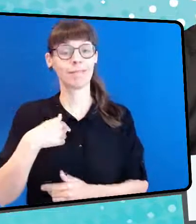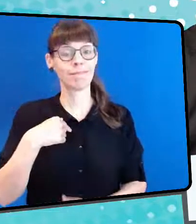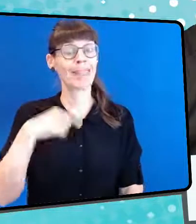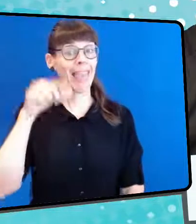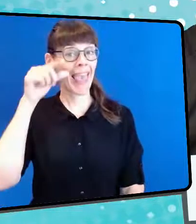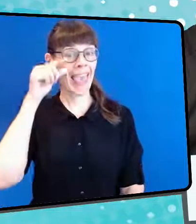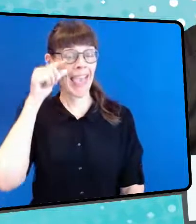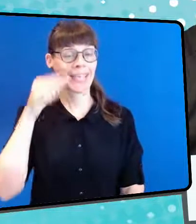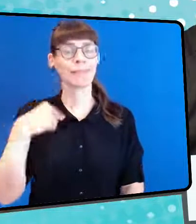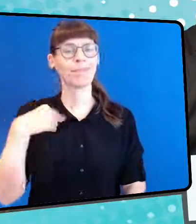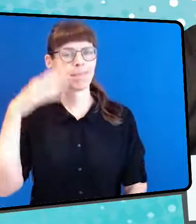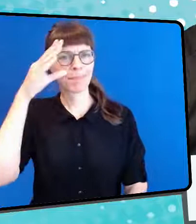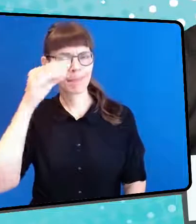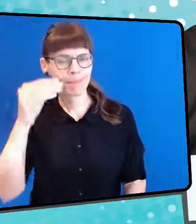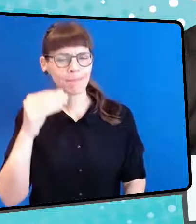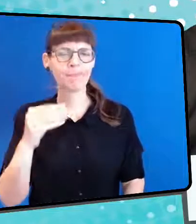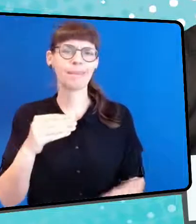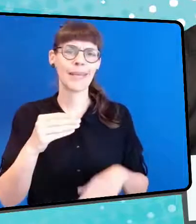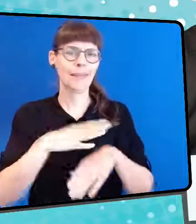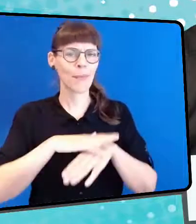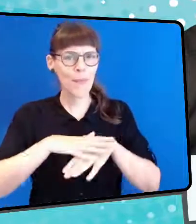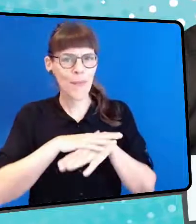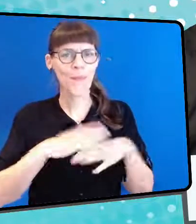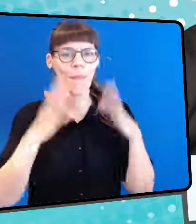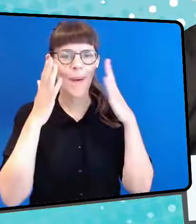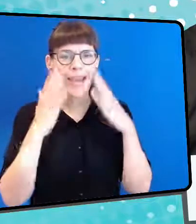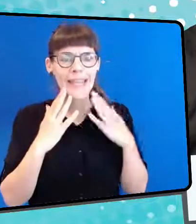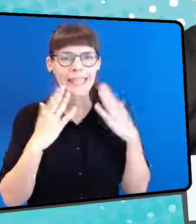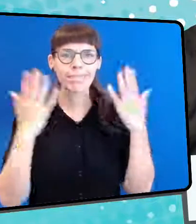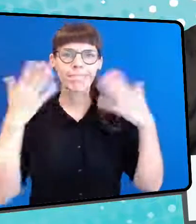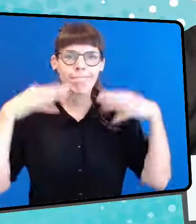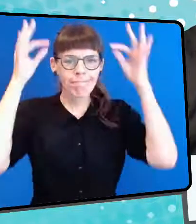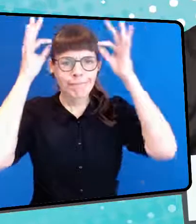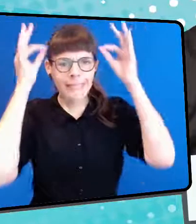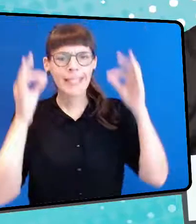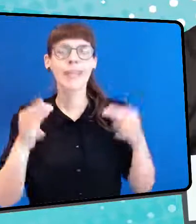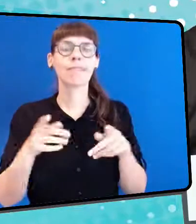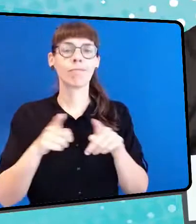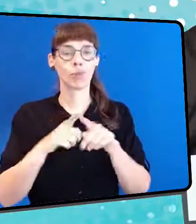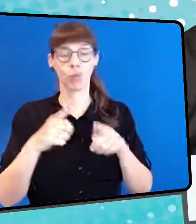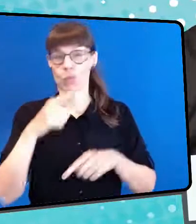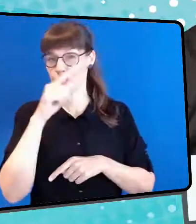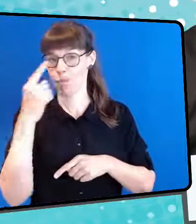glasses, and today I'm wearing a dark grey shirt with the logo of Microsoft AI on it.